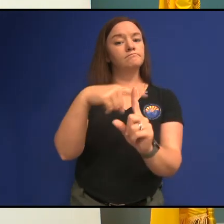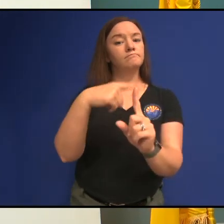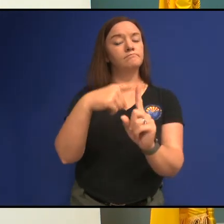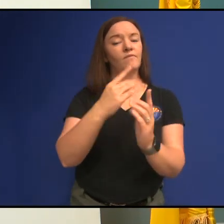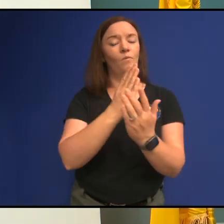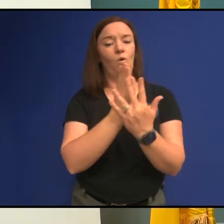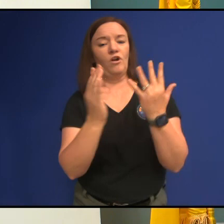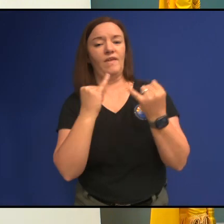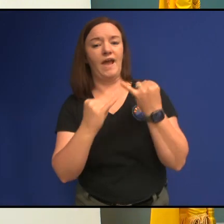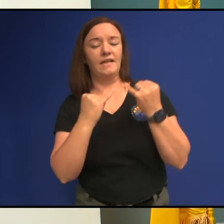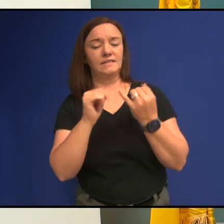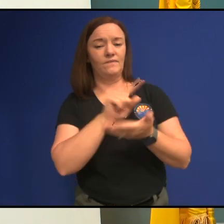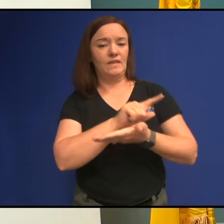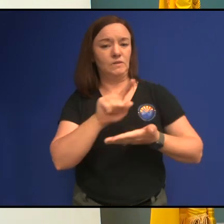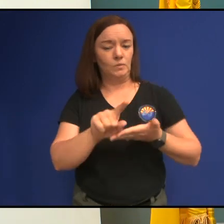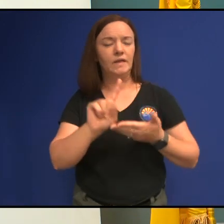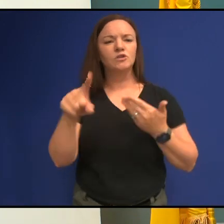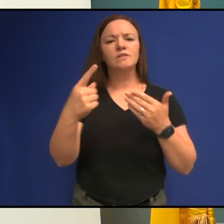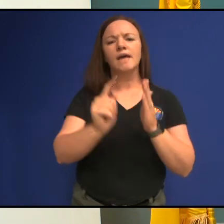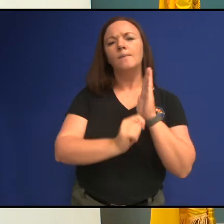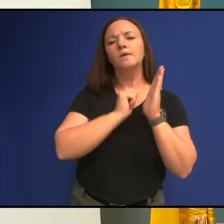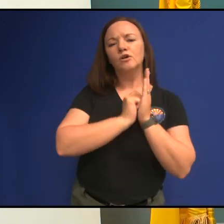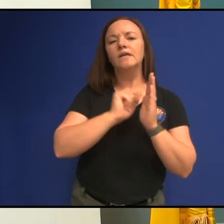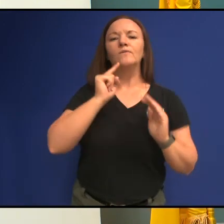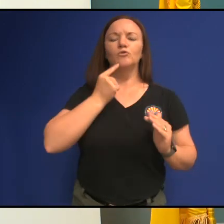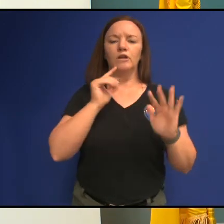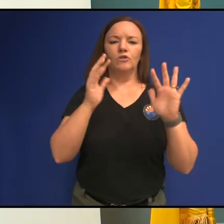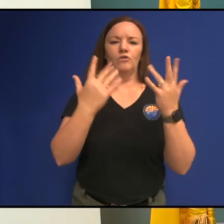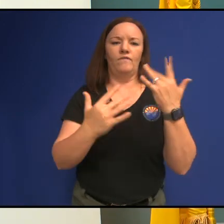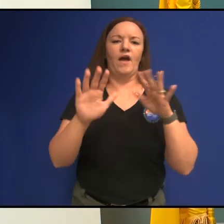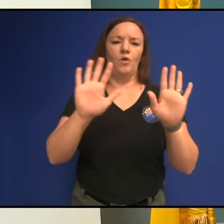week, but we just have this period of critical fire weather to get